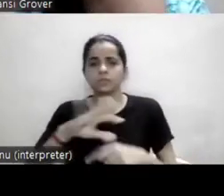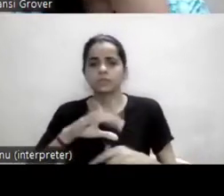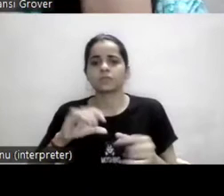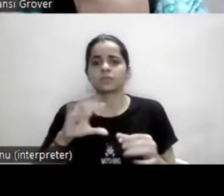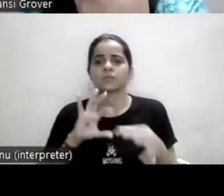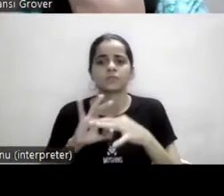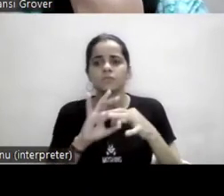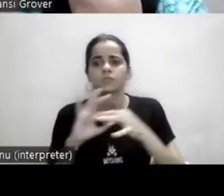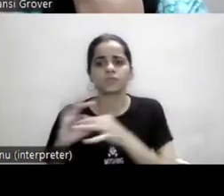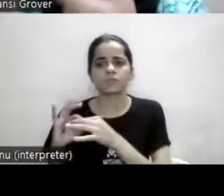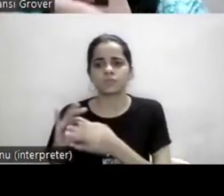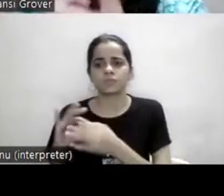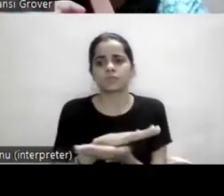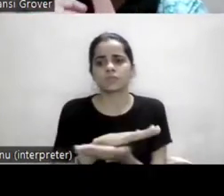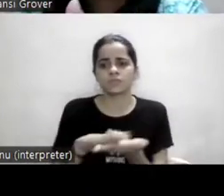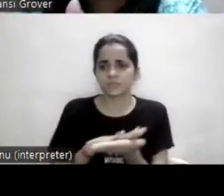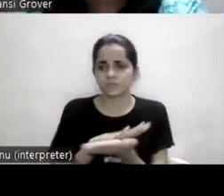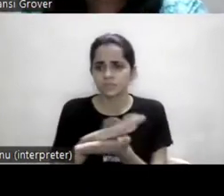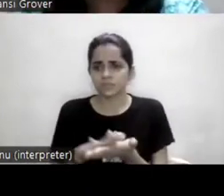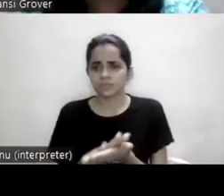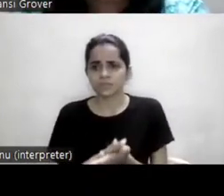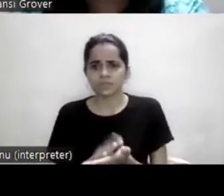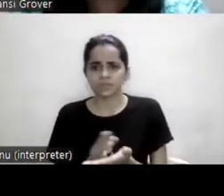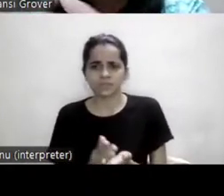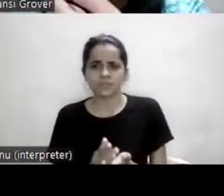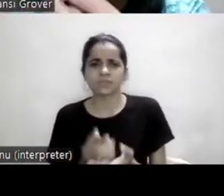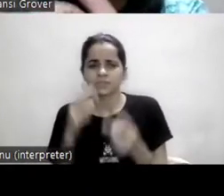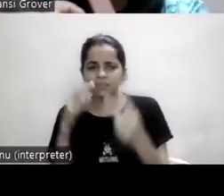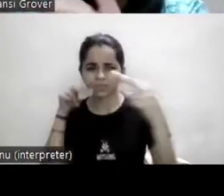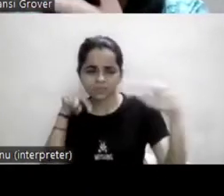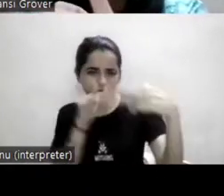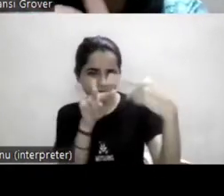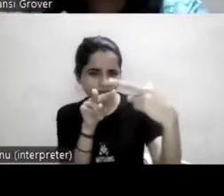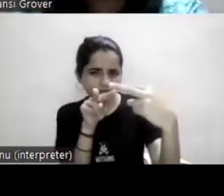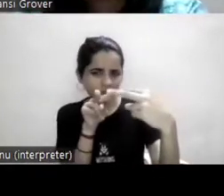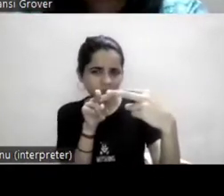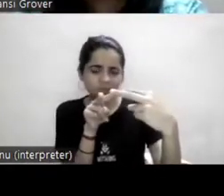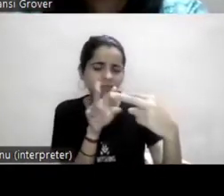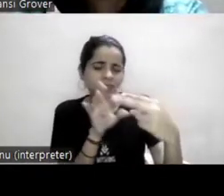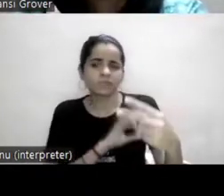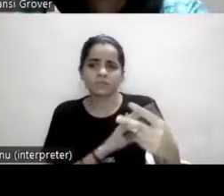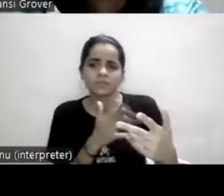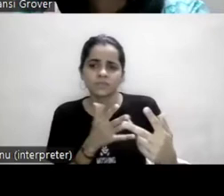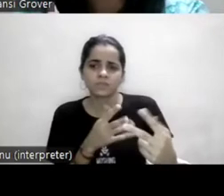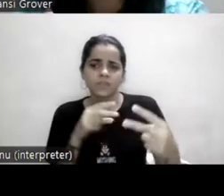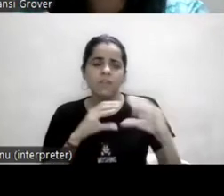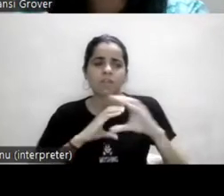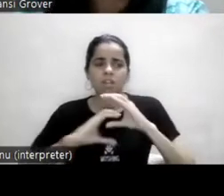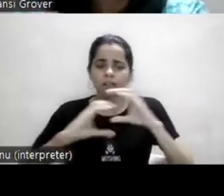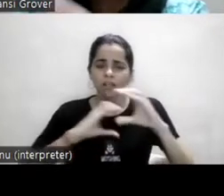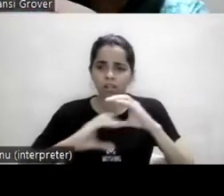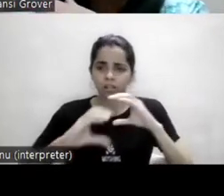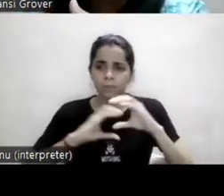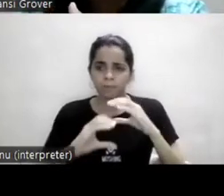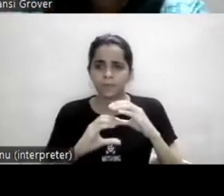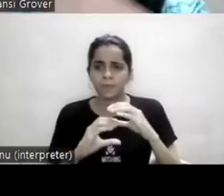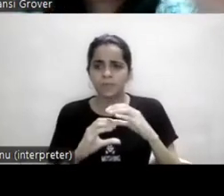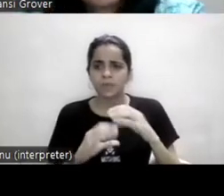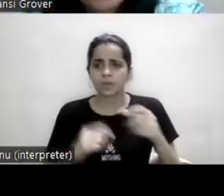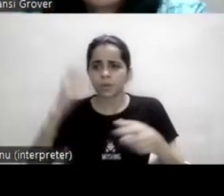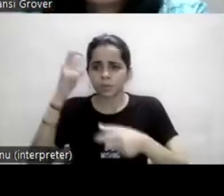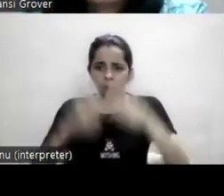know, in the basic, like, you know, maintaining an eye contact, maintaining a conversation, you know, and people would call